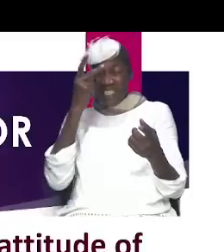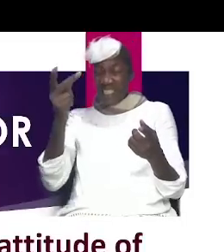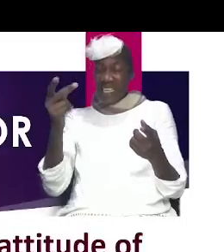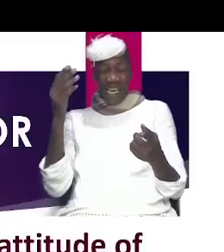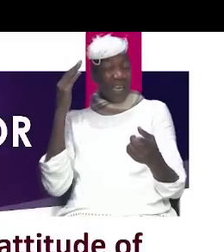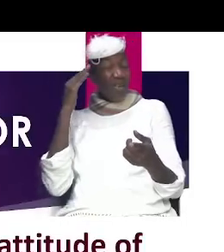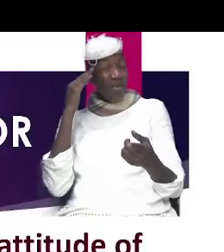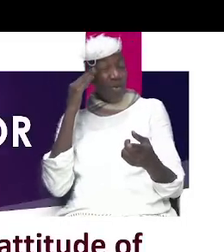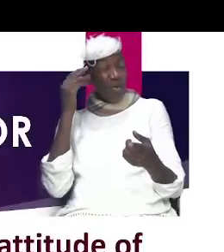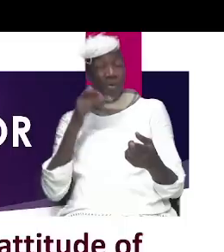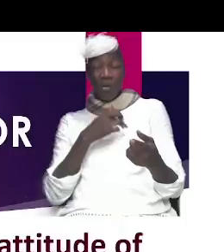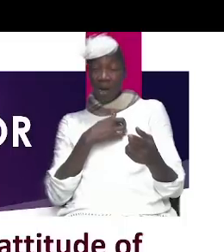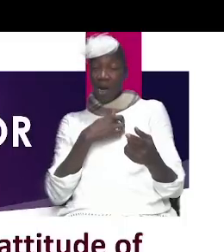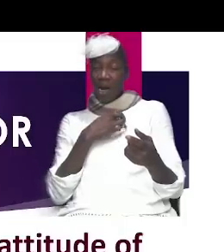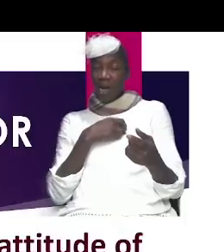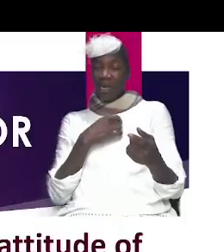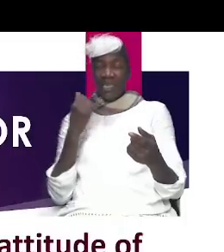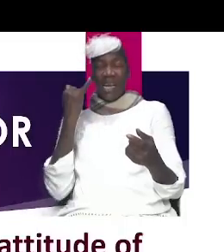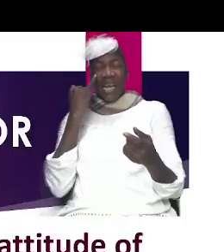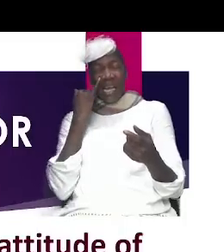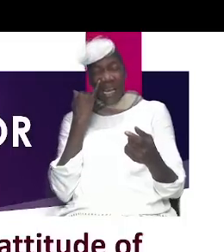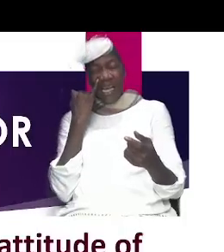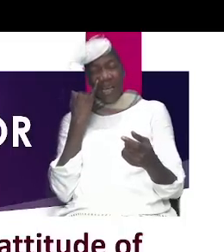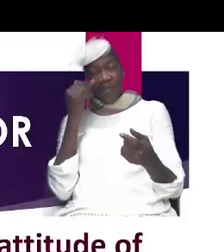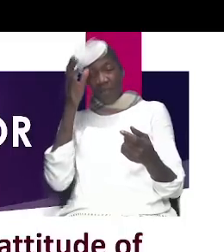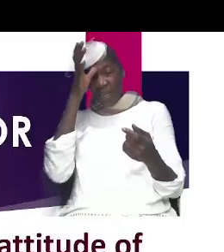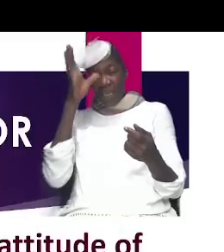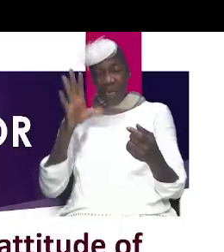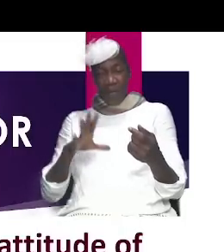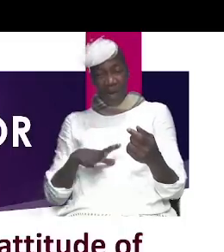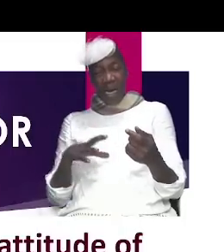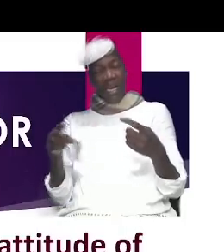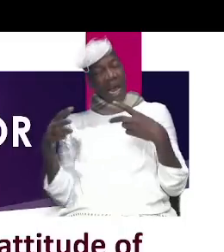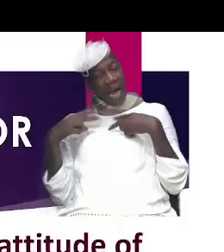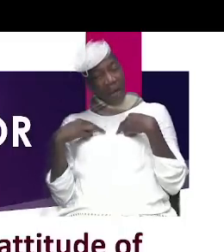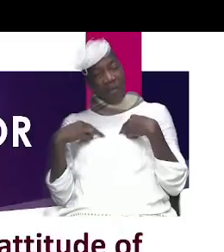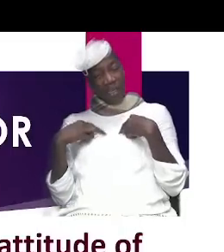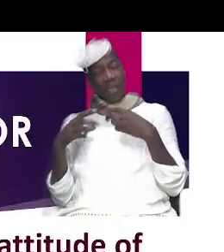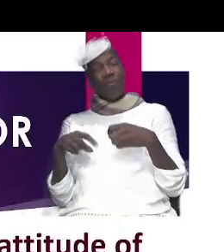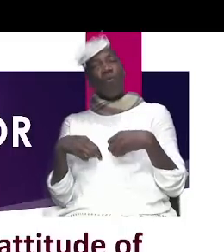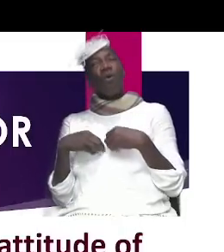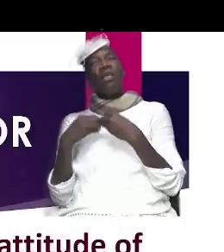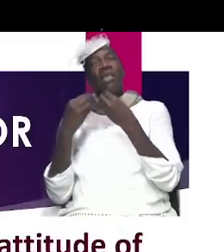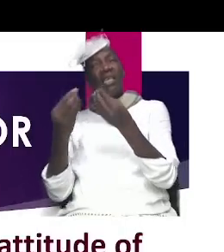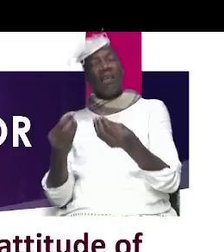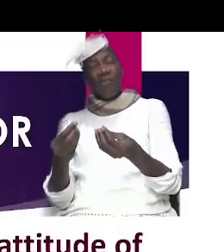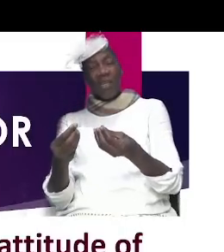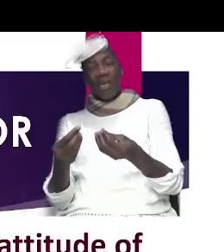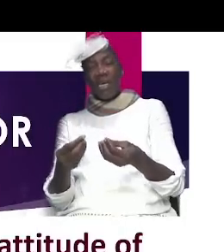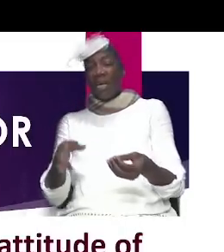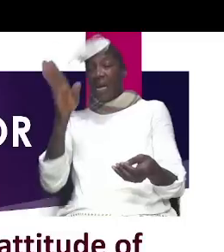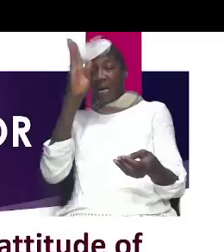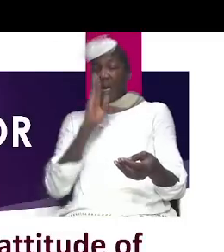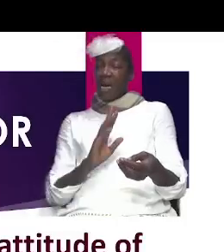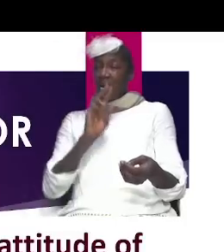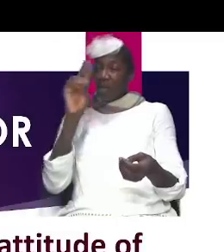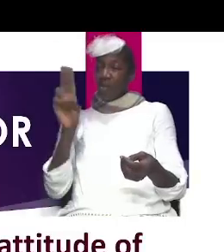it. And God knows that if he had it, he would give it. You know that God used that man's